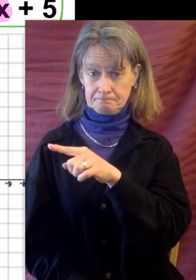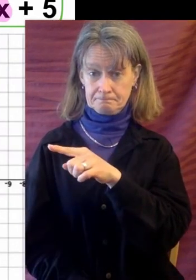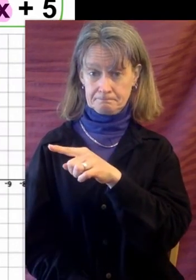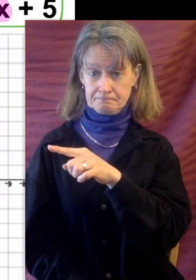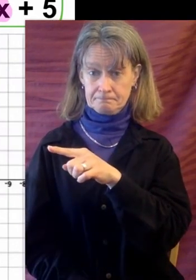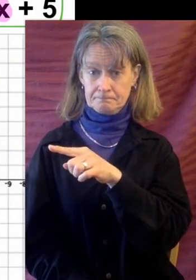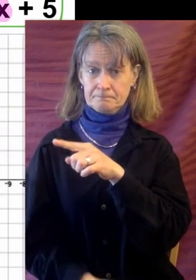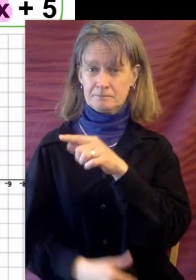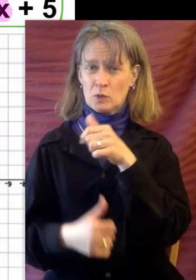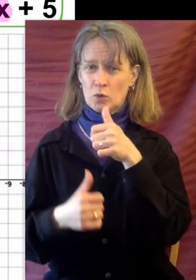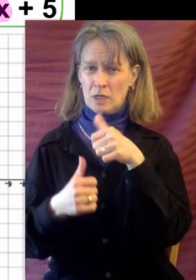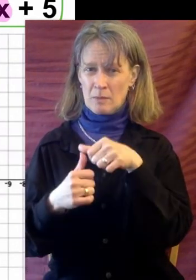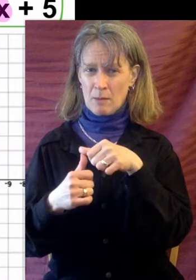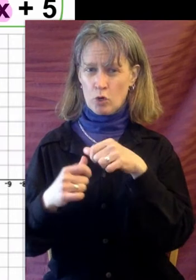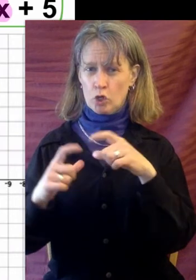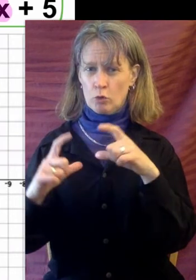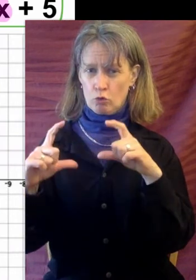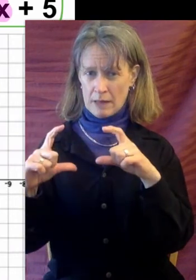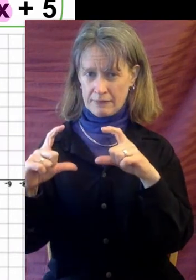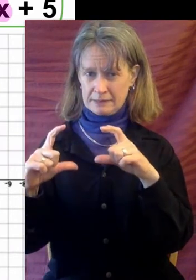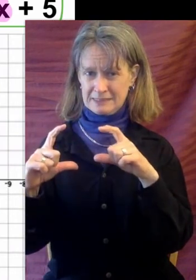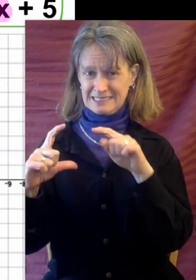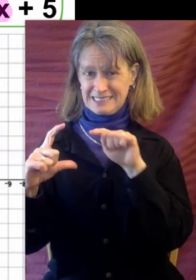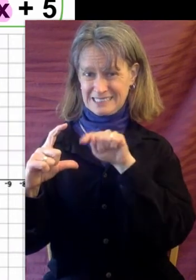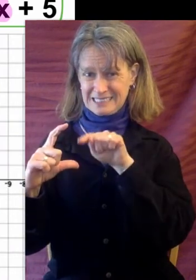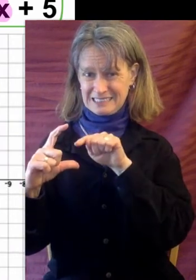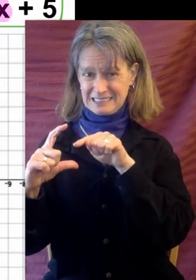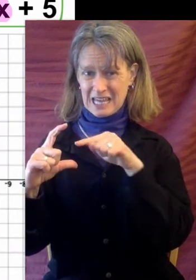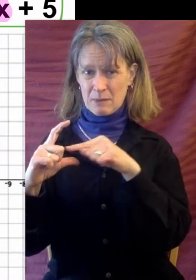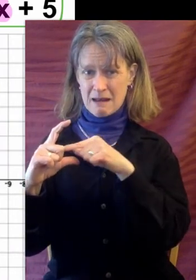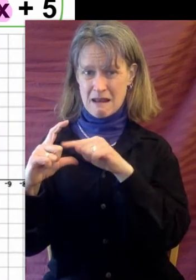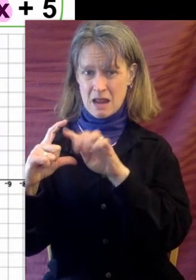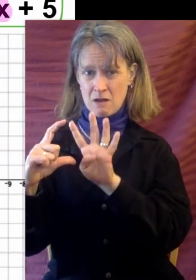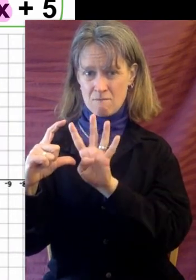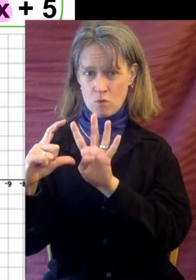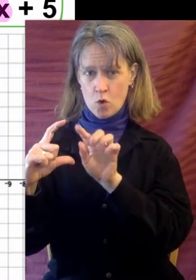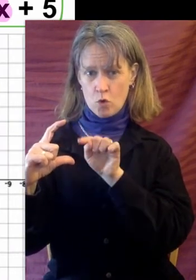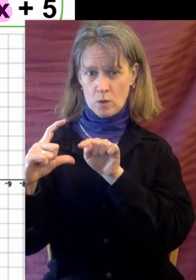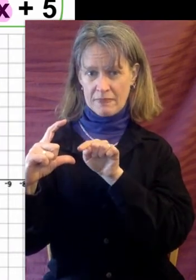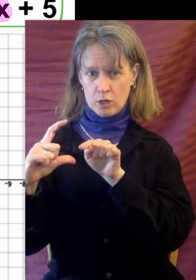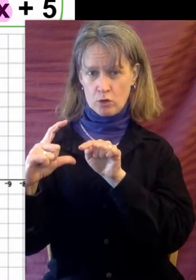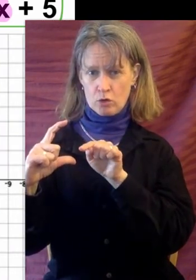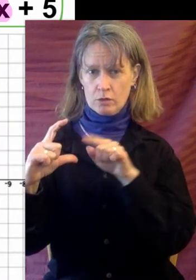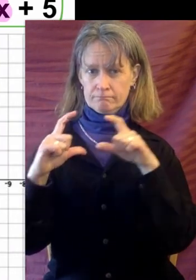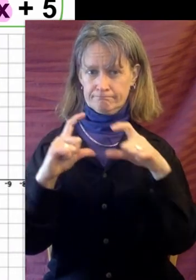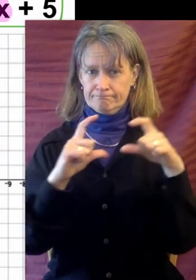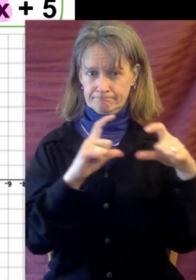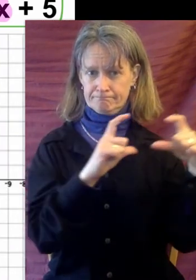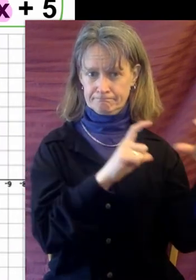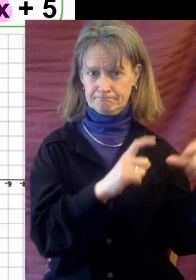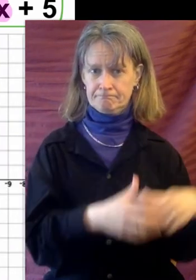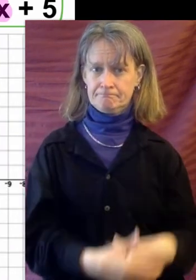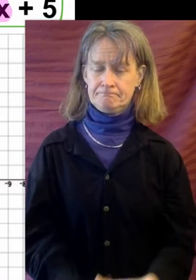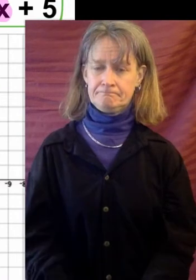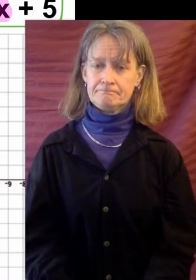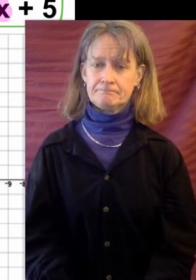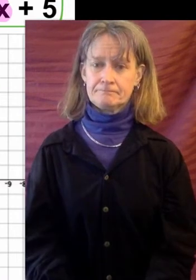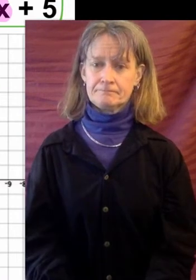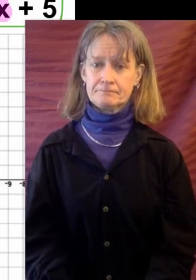Remember, we're going to replace those parentheses with our input, negative 4.